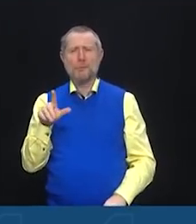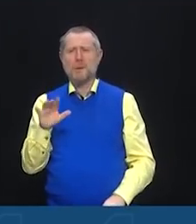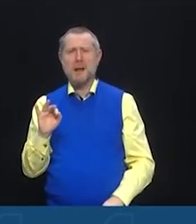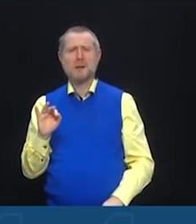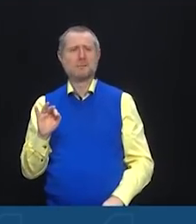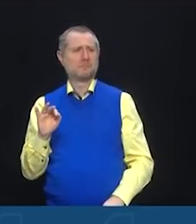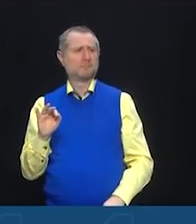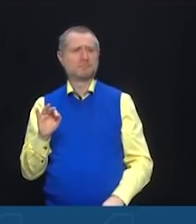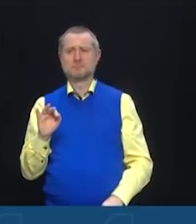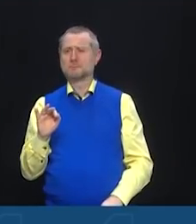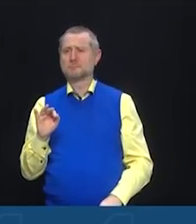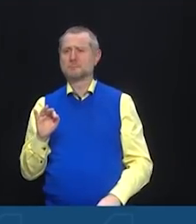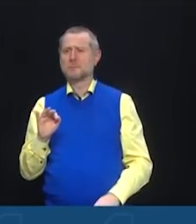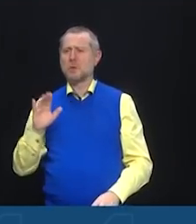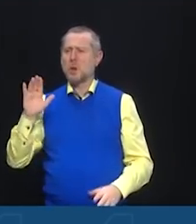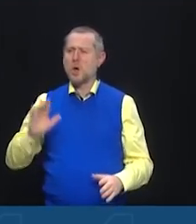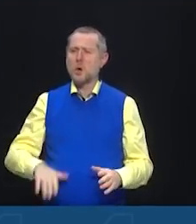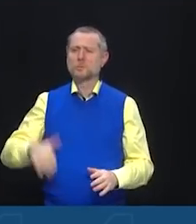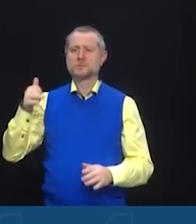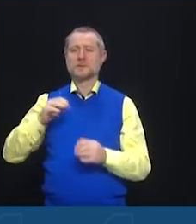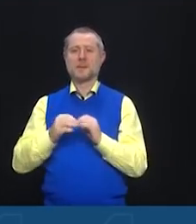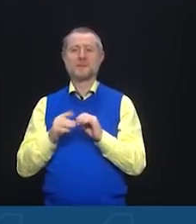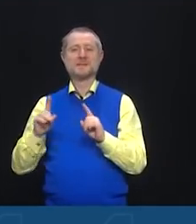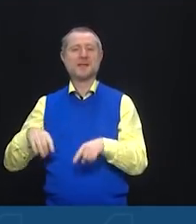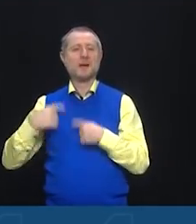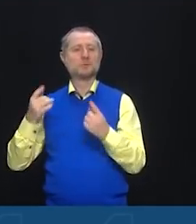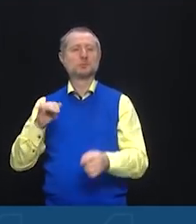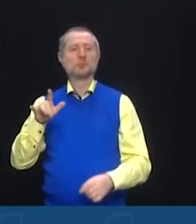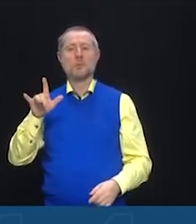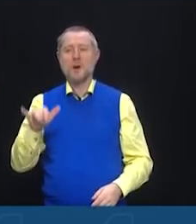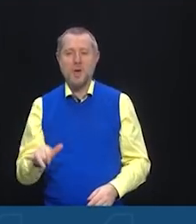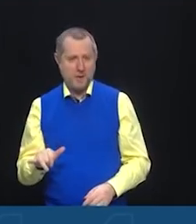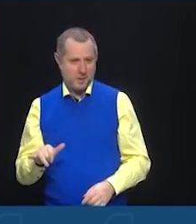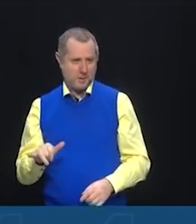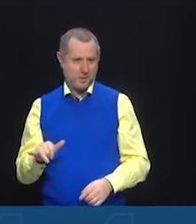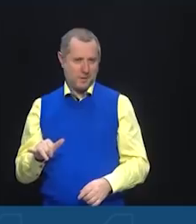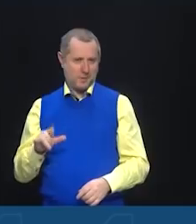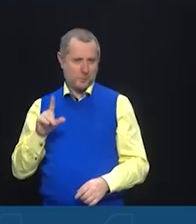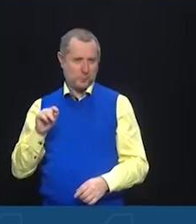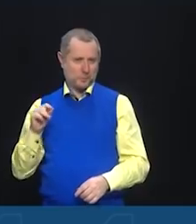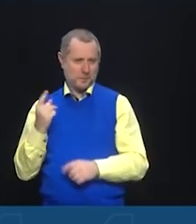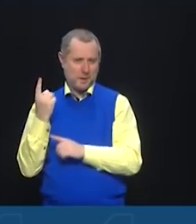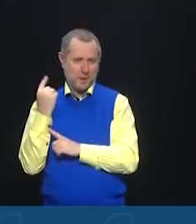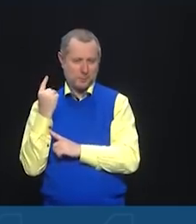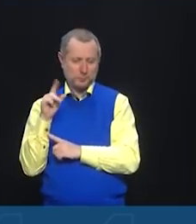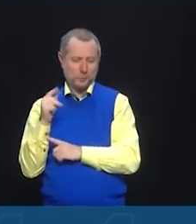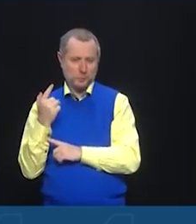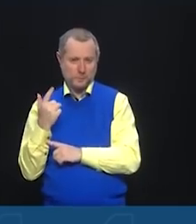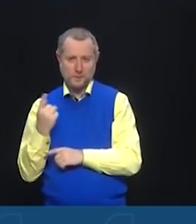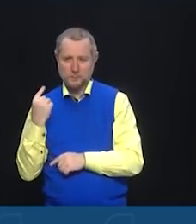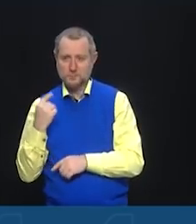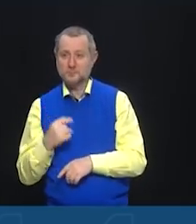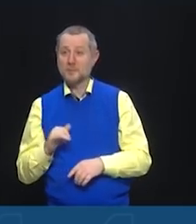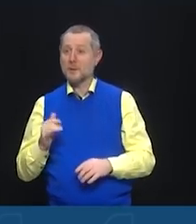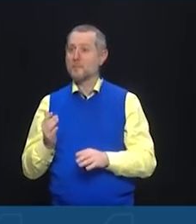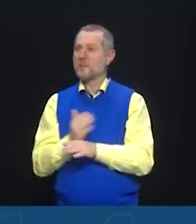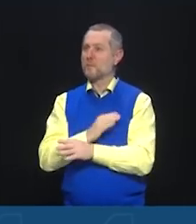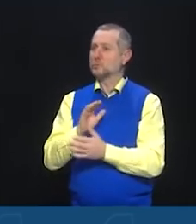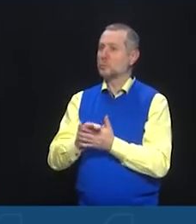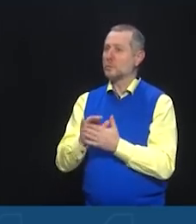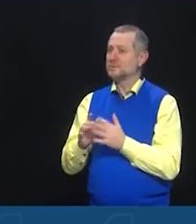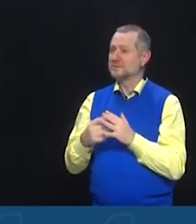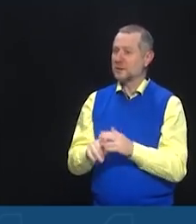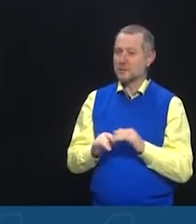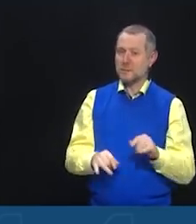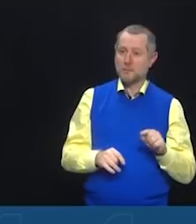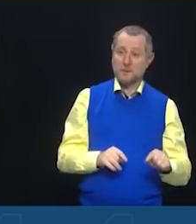in pediatric cases since July of 2021, and that was before the school year started. So this has been our trend over this school year. So as you can